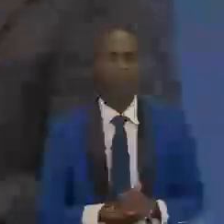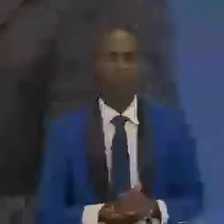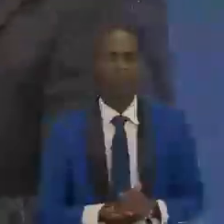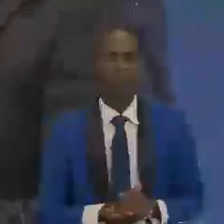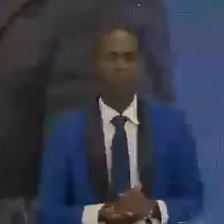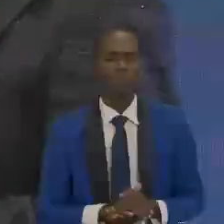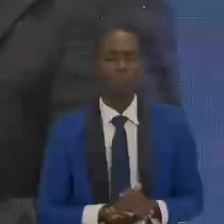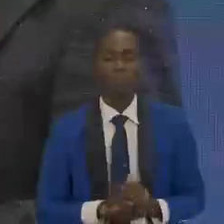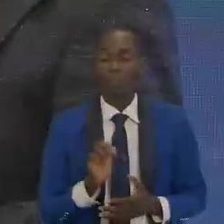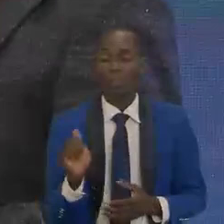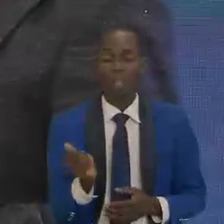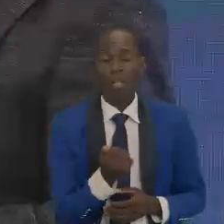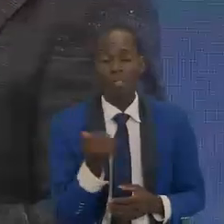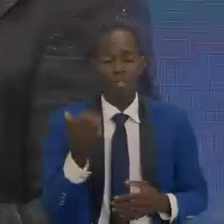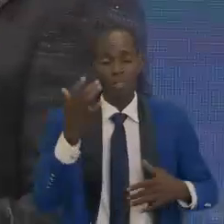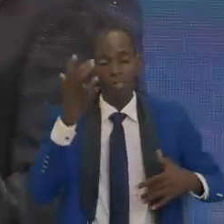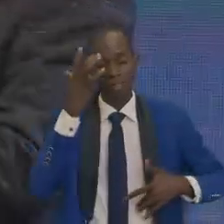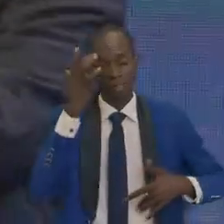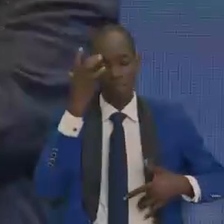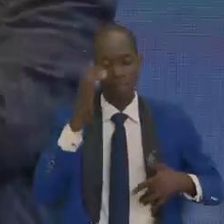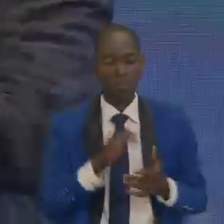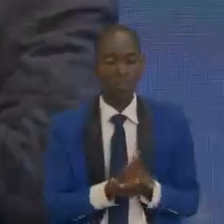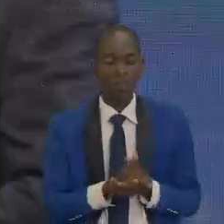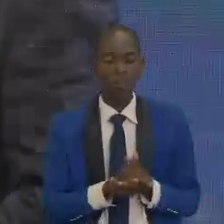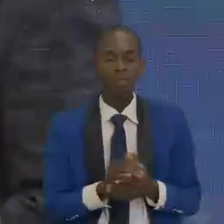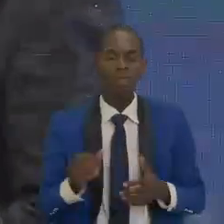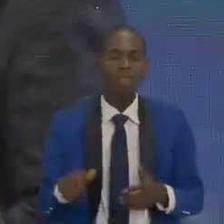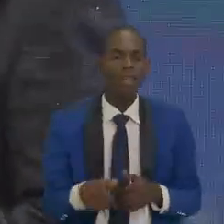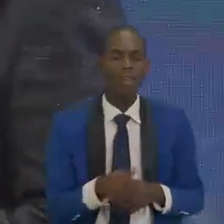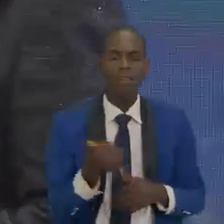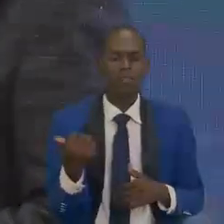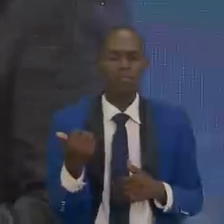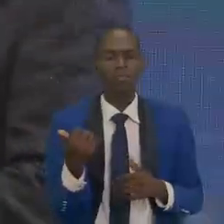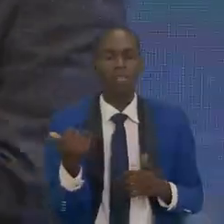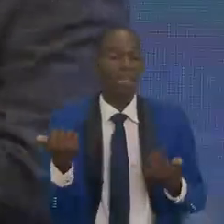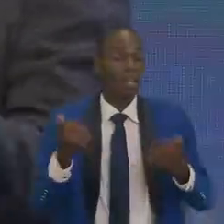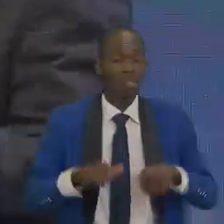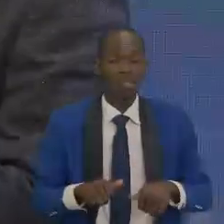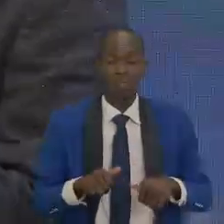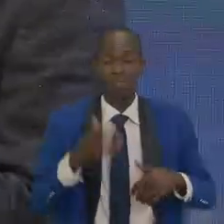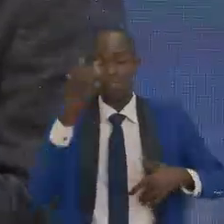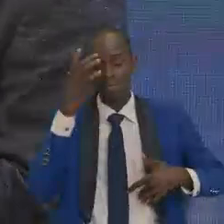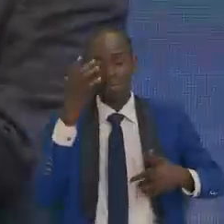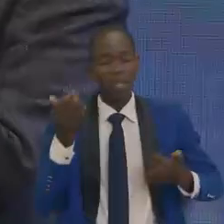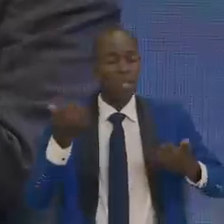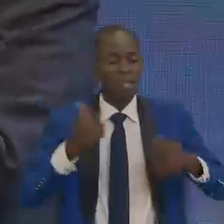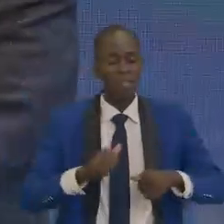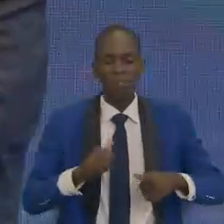Any sickness, any infirmity, any